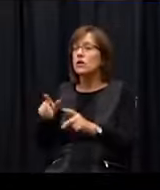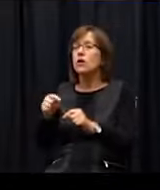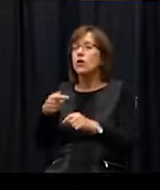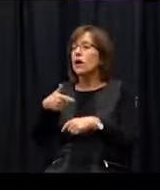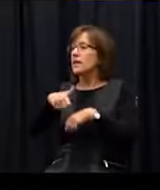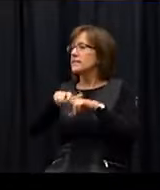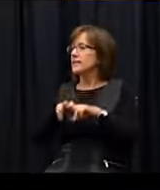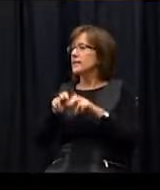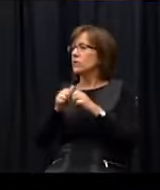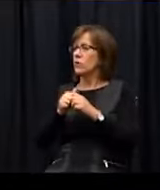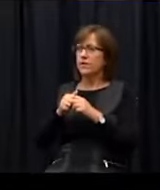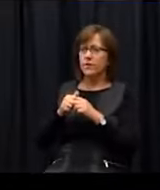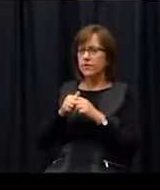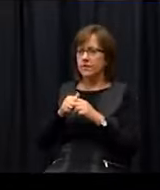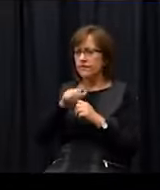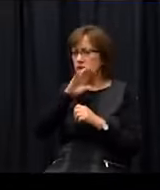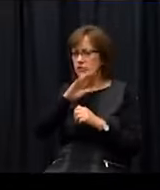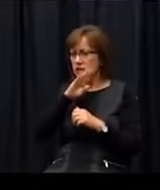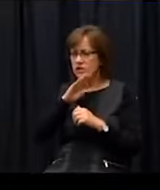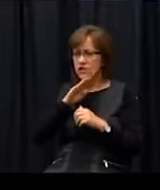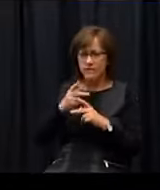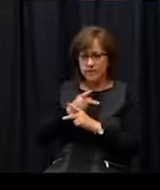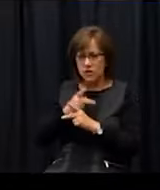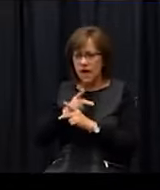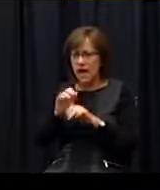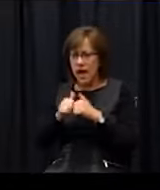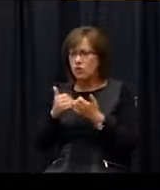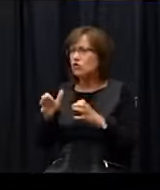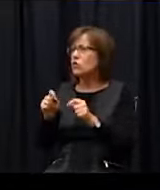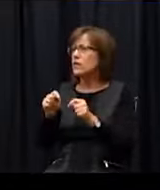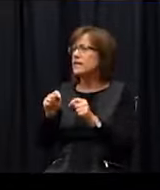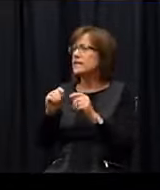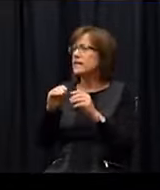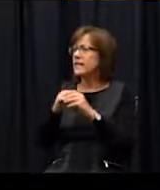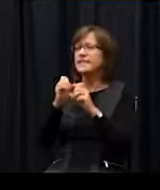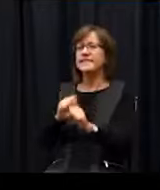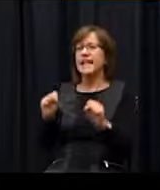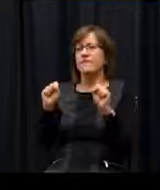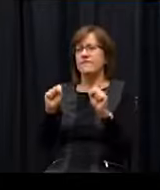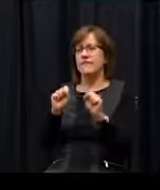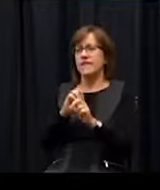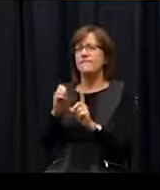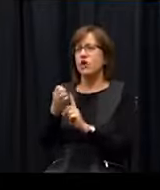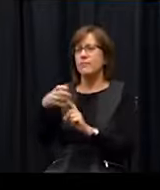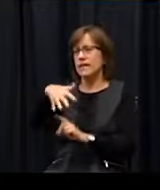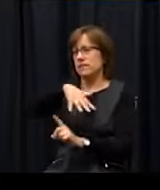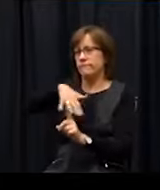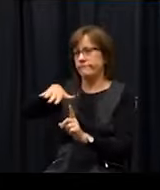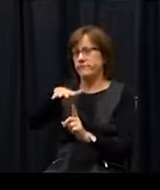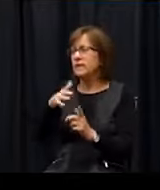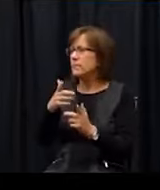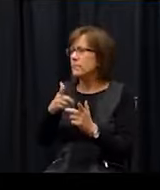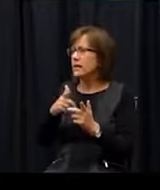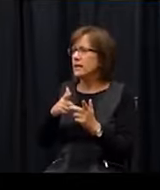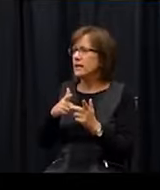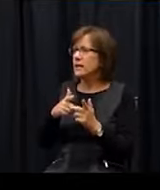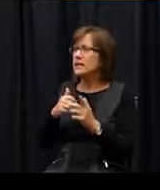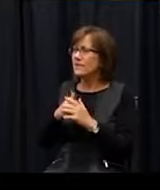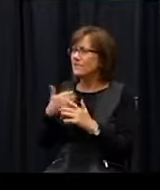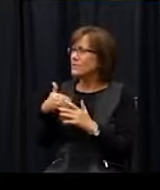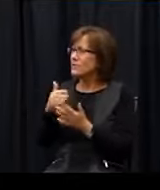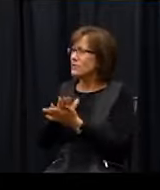frustration and trying to figure it out in a safe environment. So I still wonder how it would, because the school is such an important